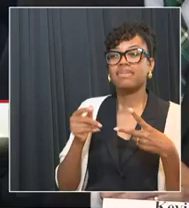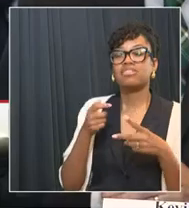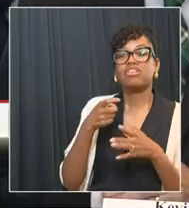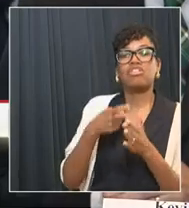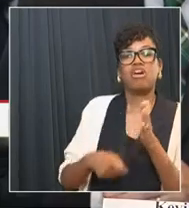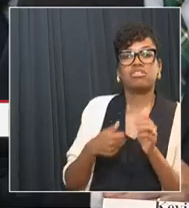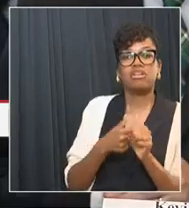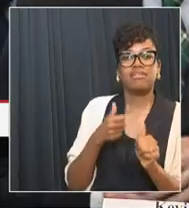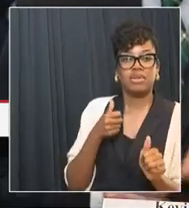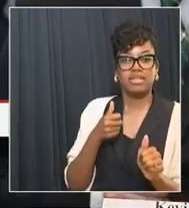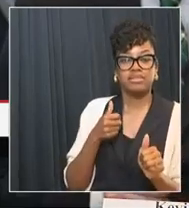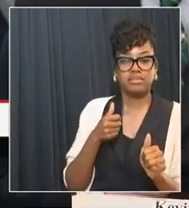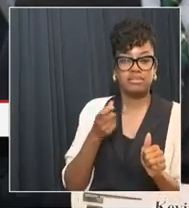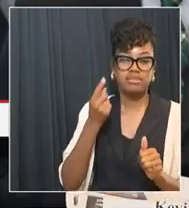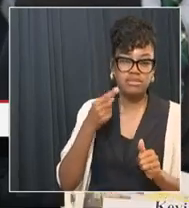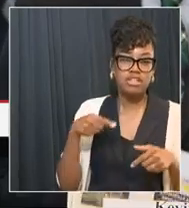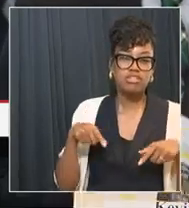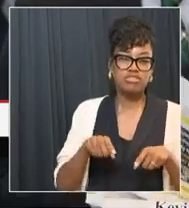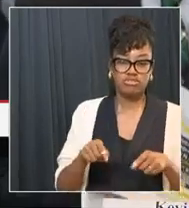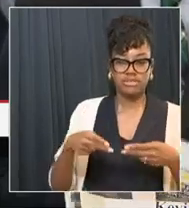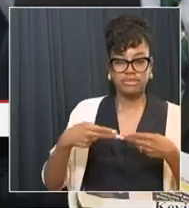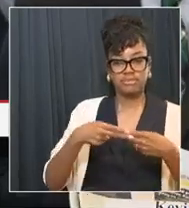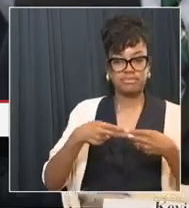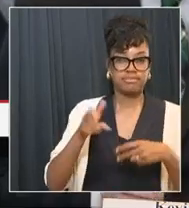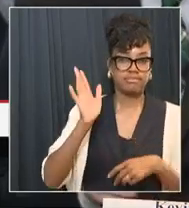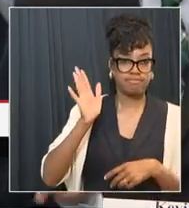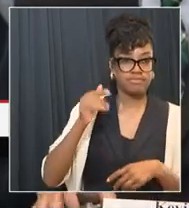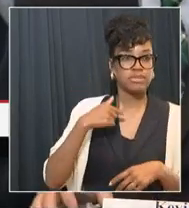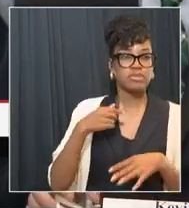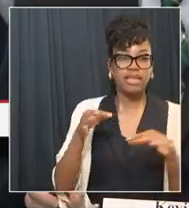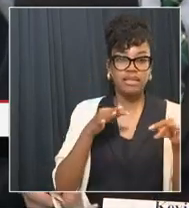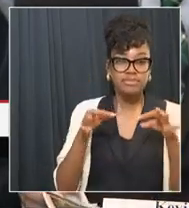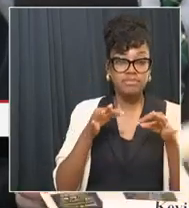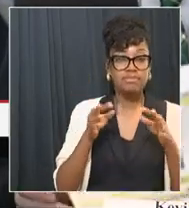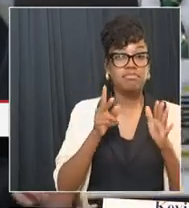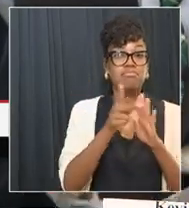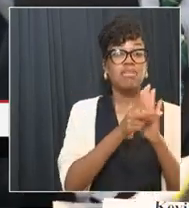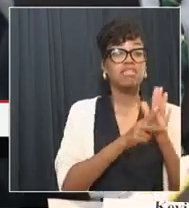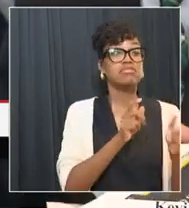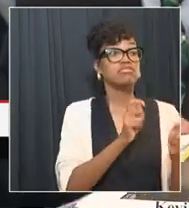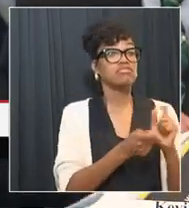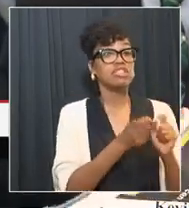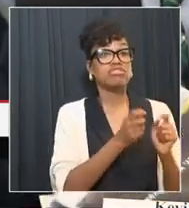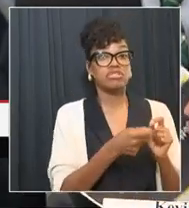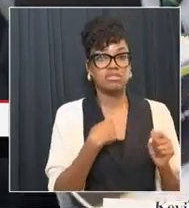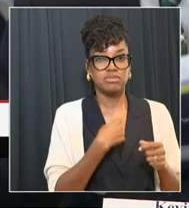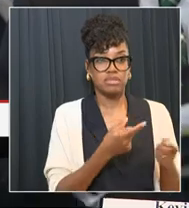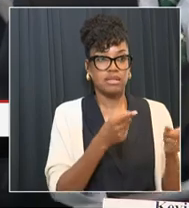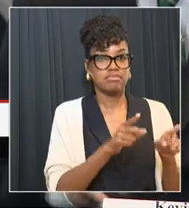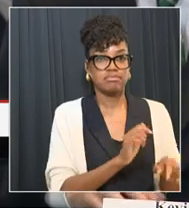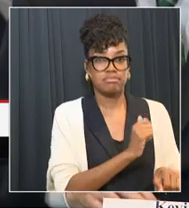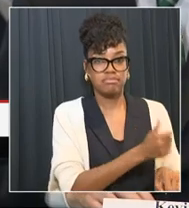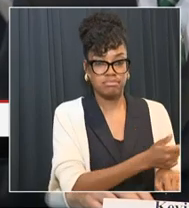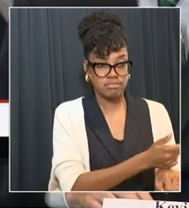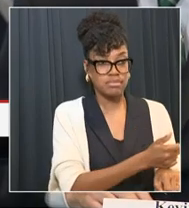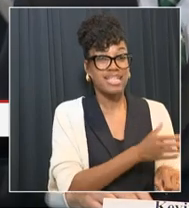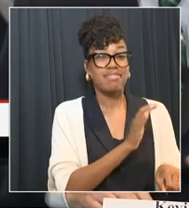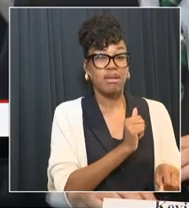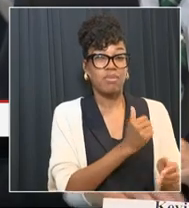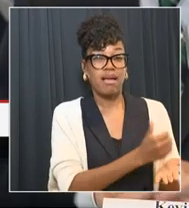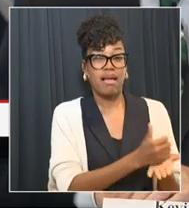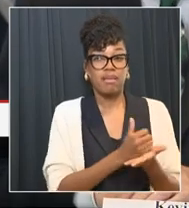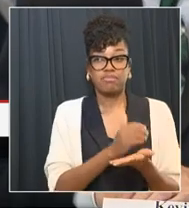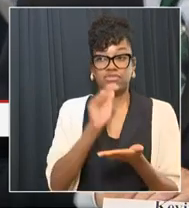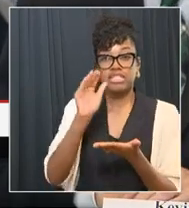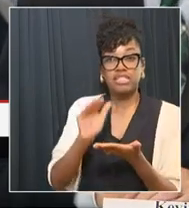So throughout the slide presentation, we talked about policy changes that we made to bring down the cost of programs year over